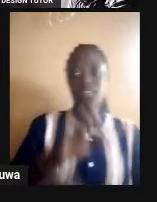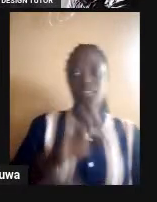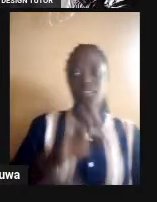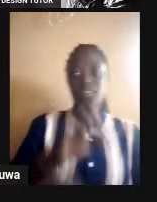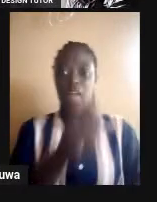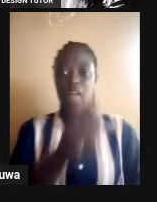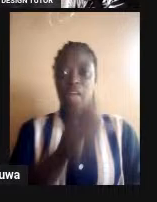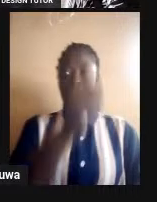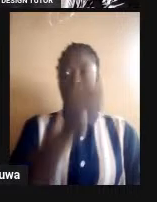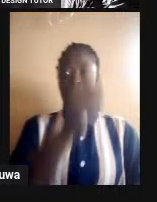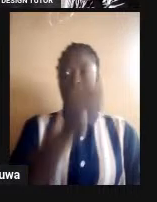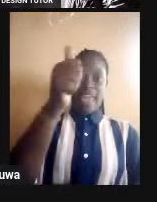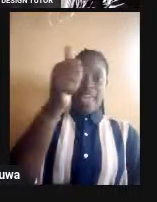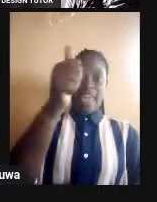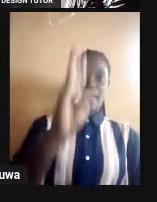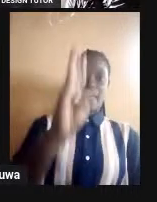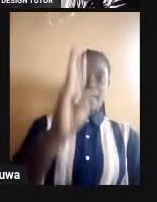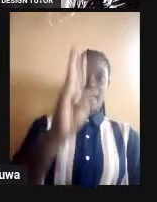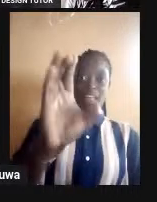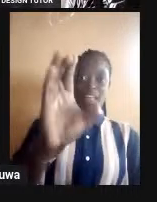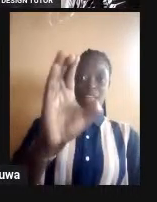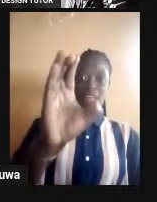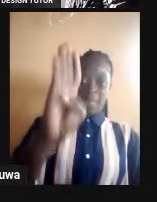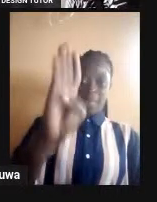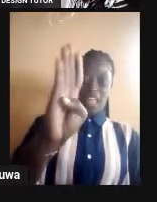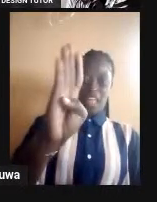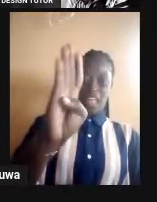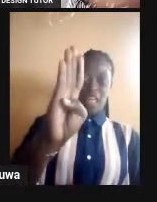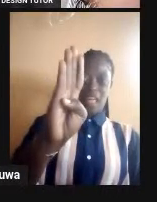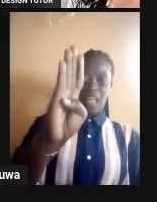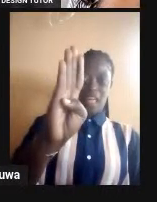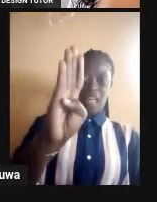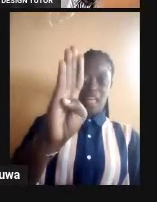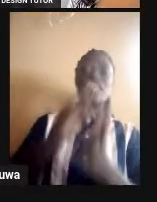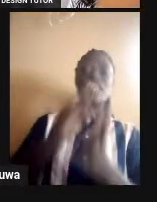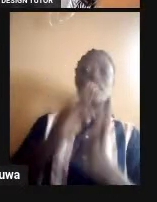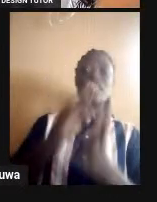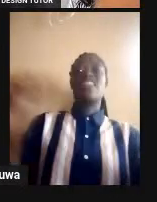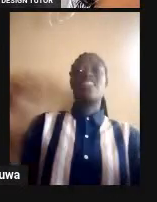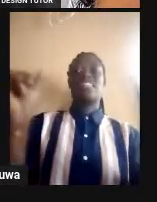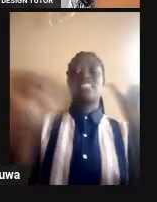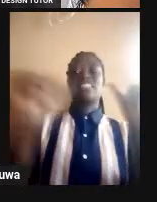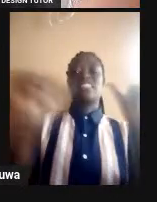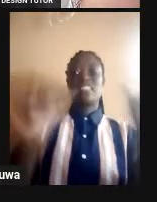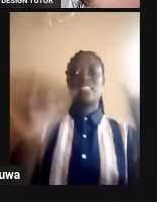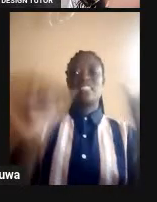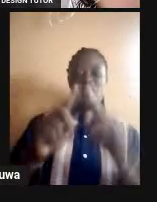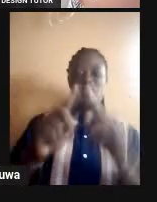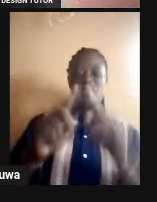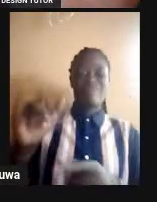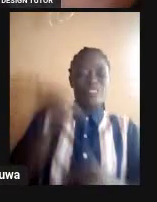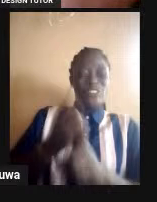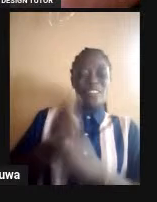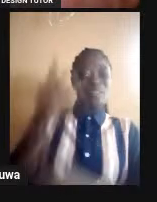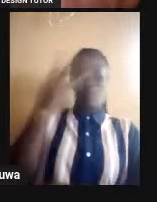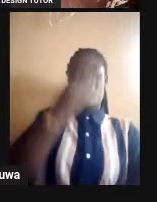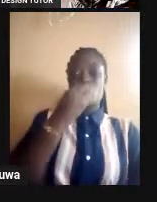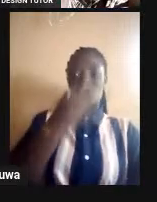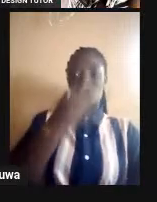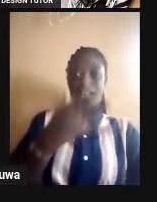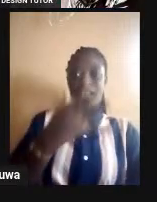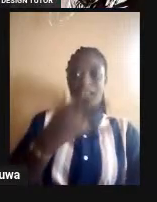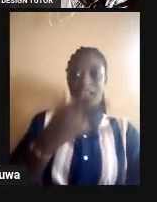These are different sizes, but they look just fine, right? These are other different sizes. Again, the boxes that are arranged, you see